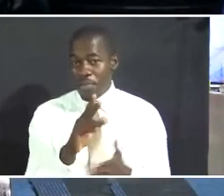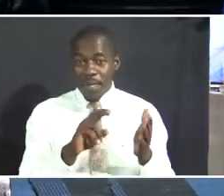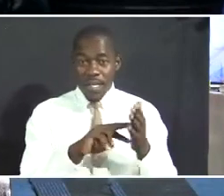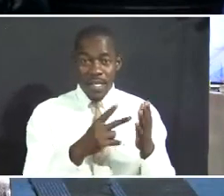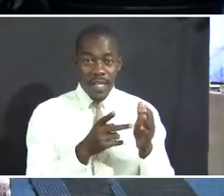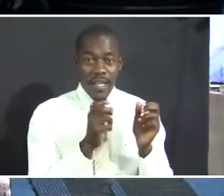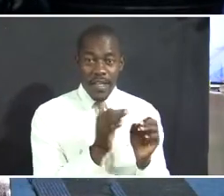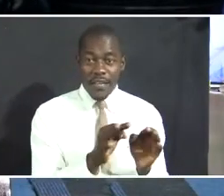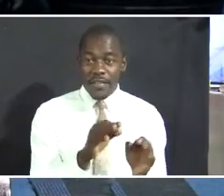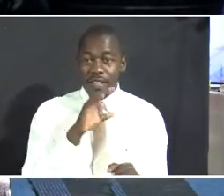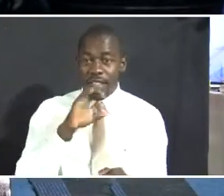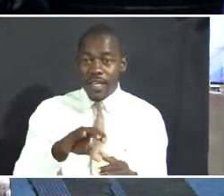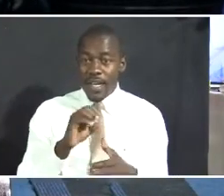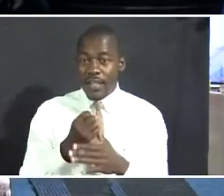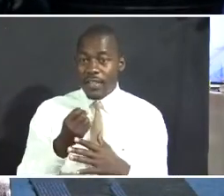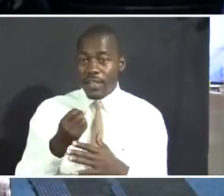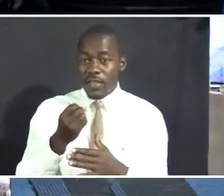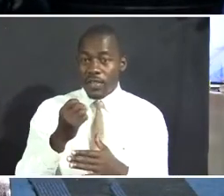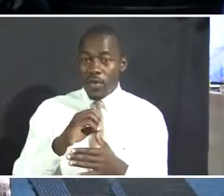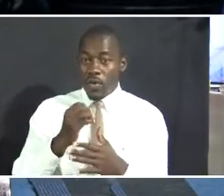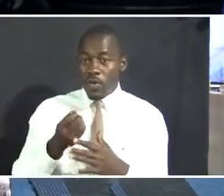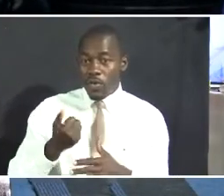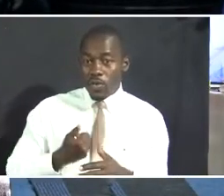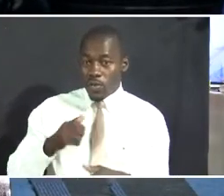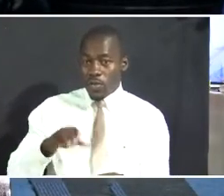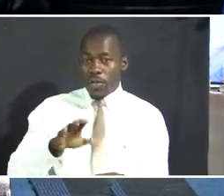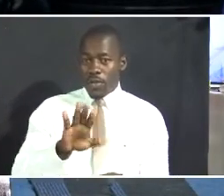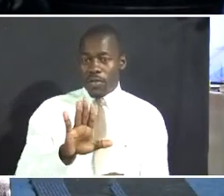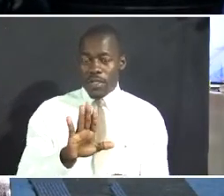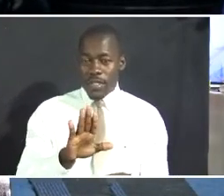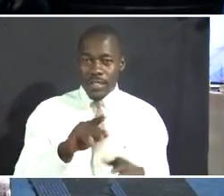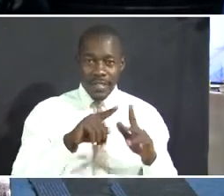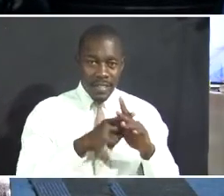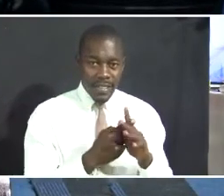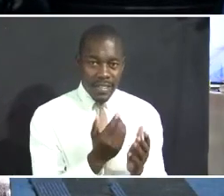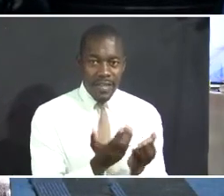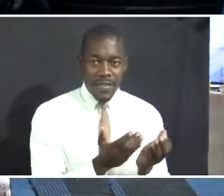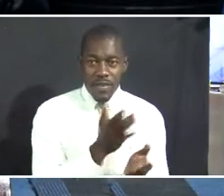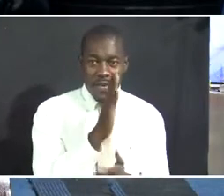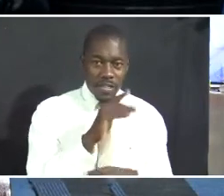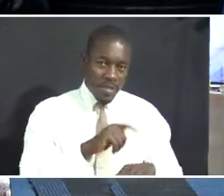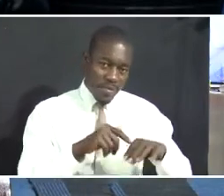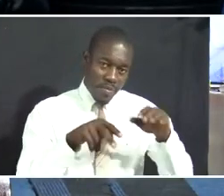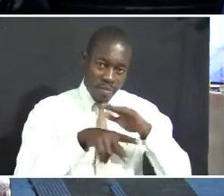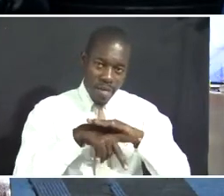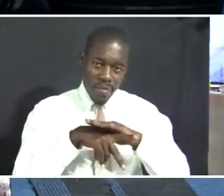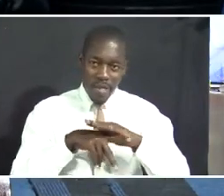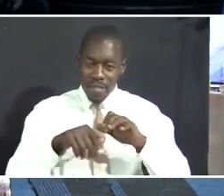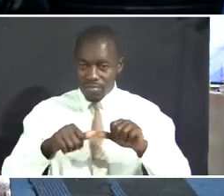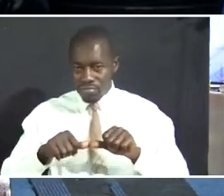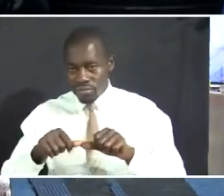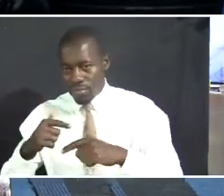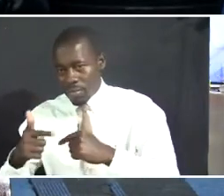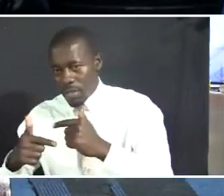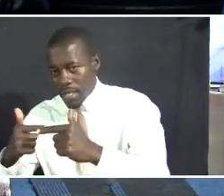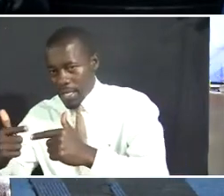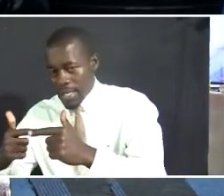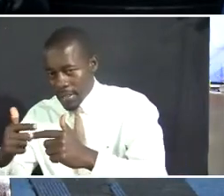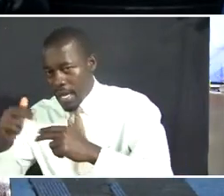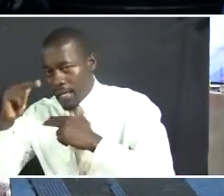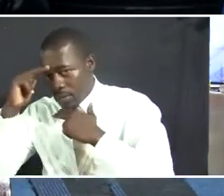since they have been given a very strong foundation. And it makes a very big difference. Why?